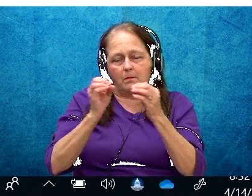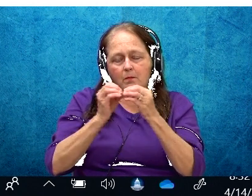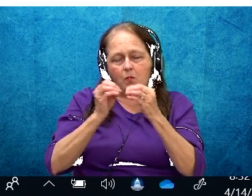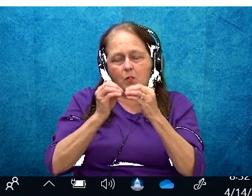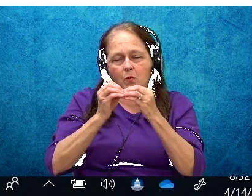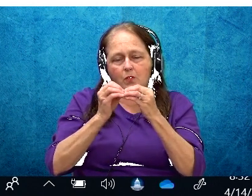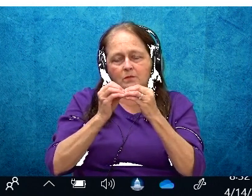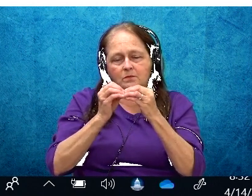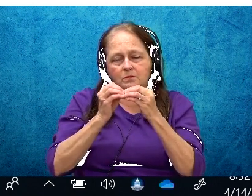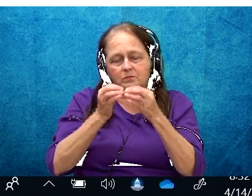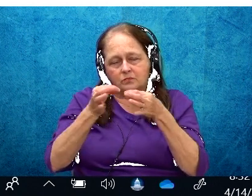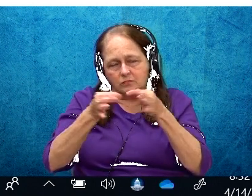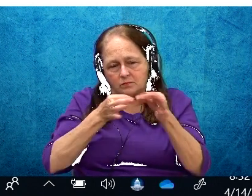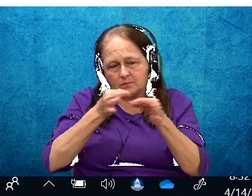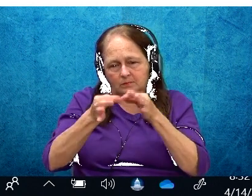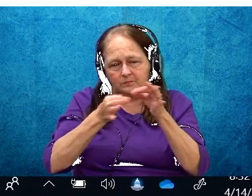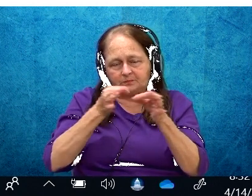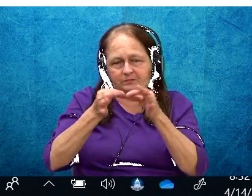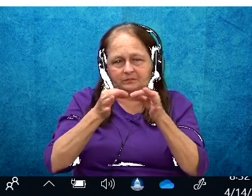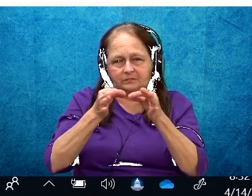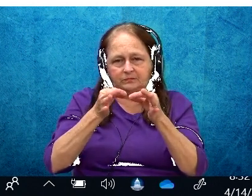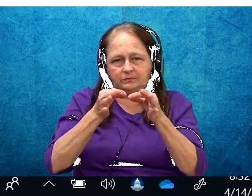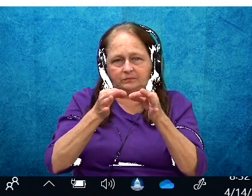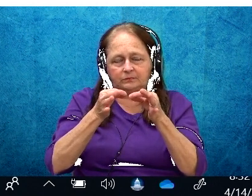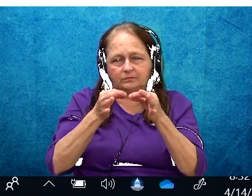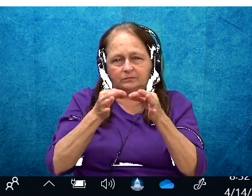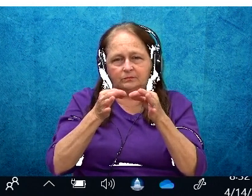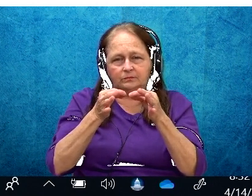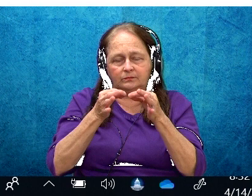detail in just a few minutes.